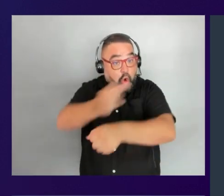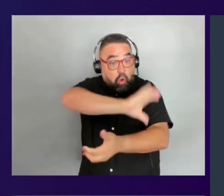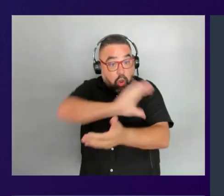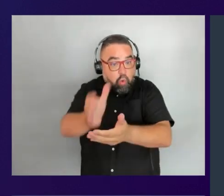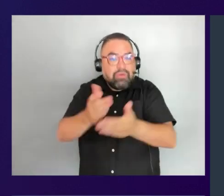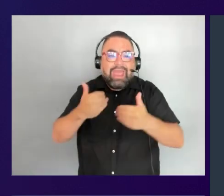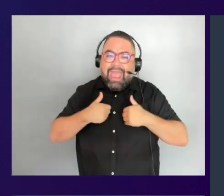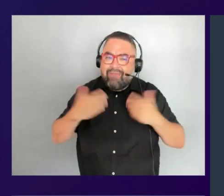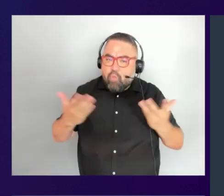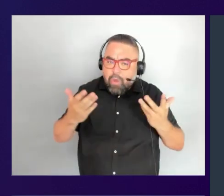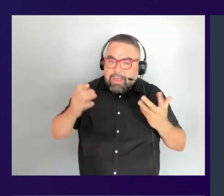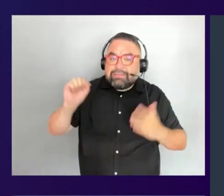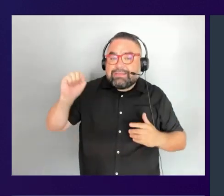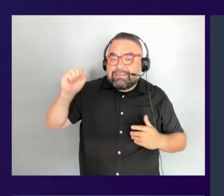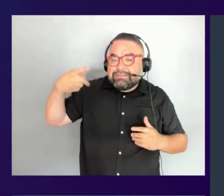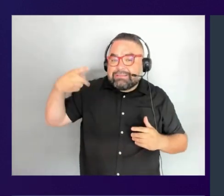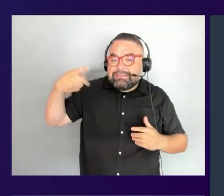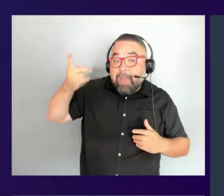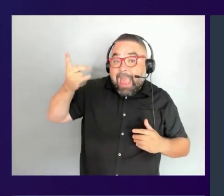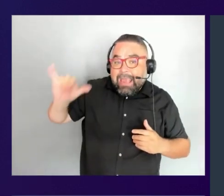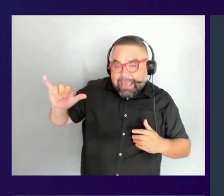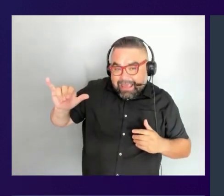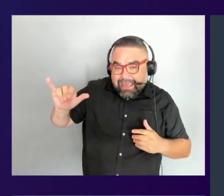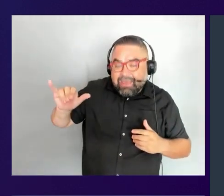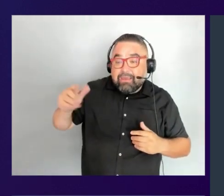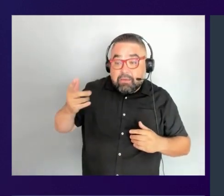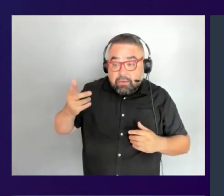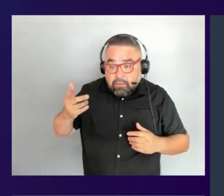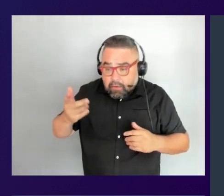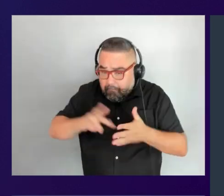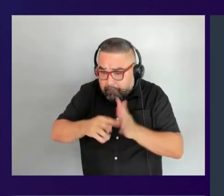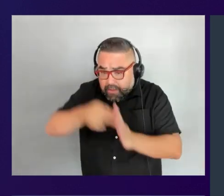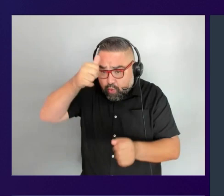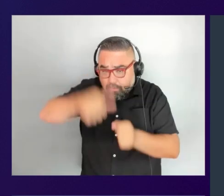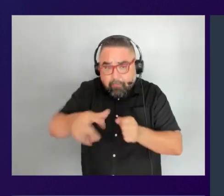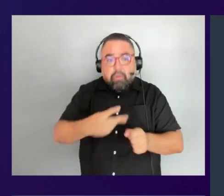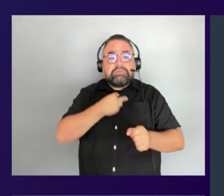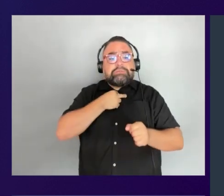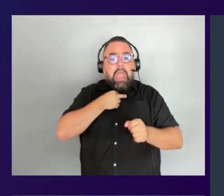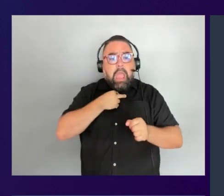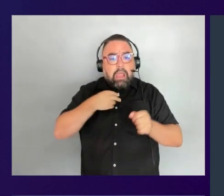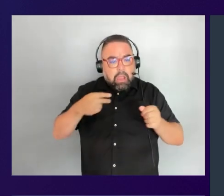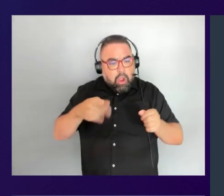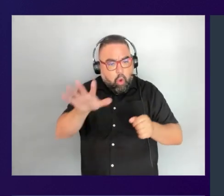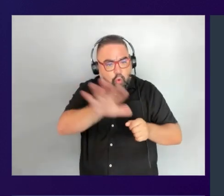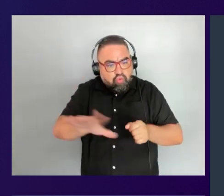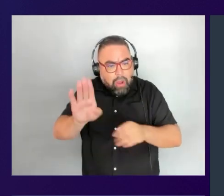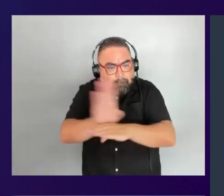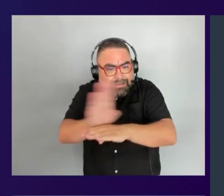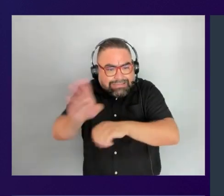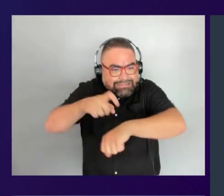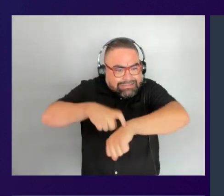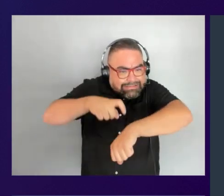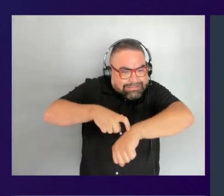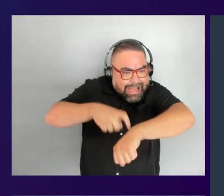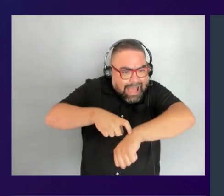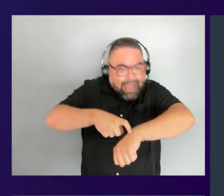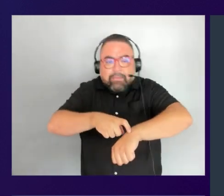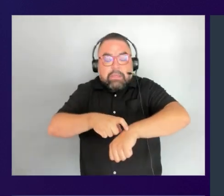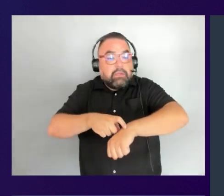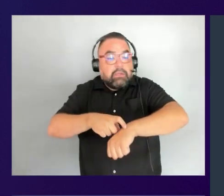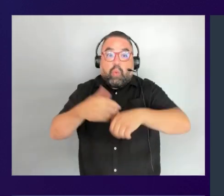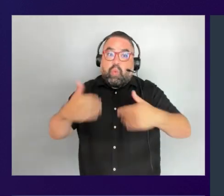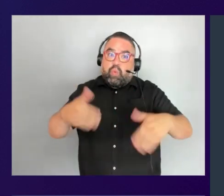and time to insight is typically determined by the bottleneck at peak workload, which can be costly to determine and difficult